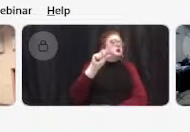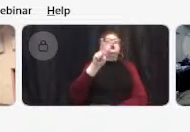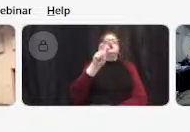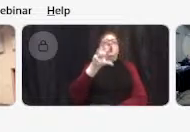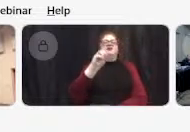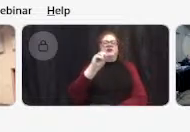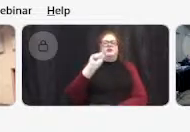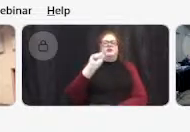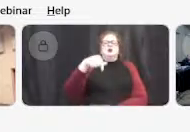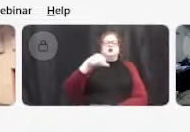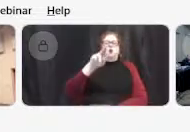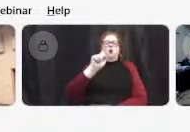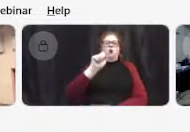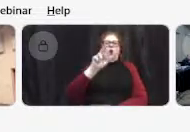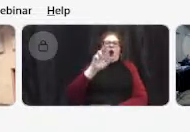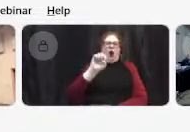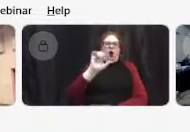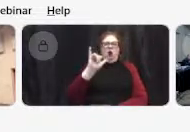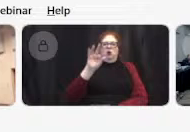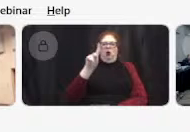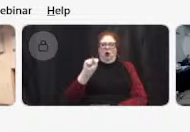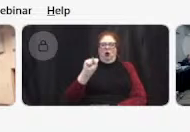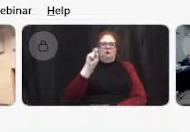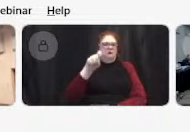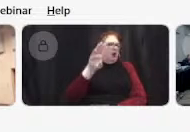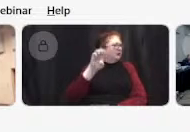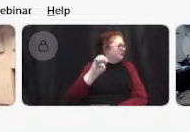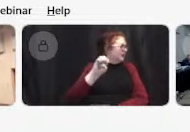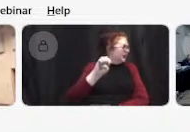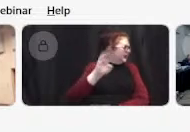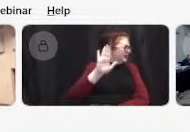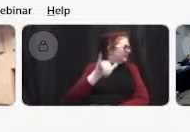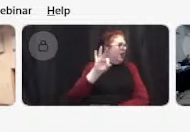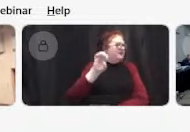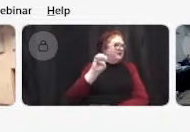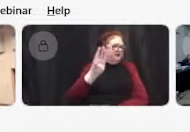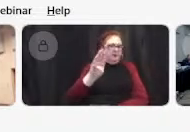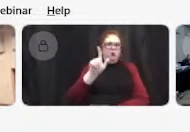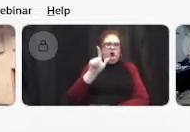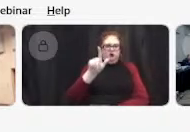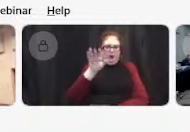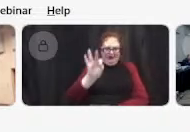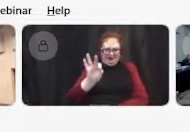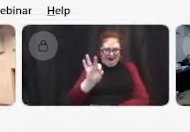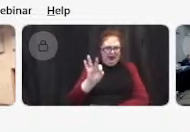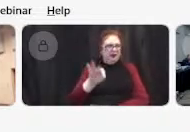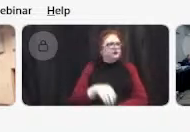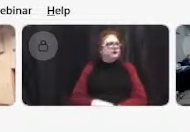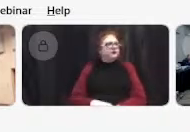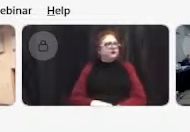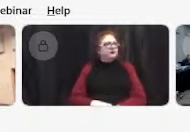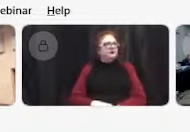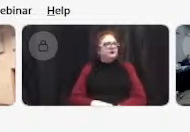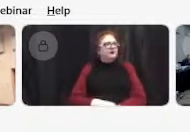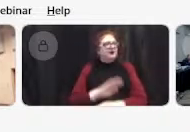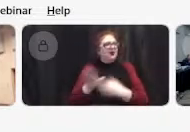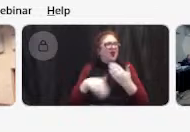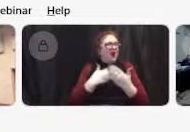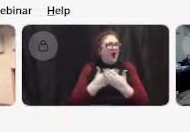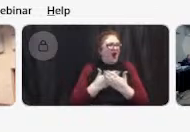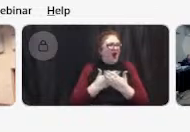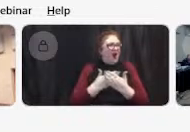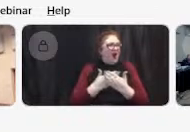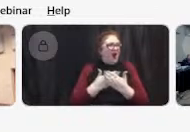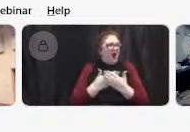by February 29th, 2024, the applicant will be in default of its obligations to the city of Little Rock as required